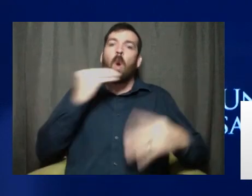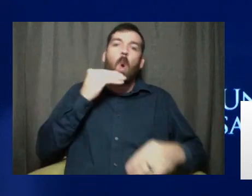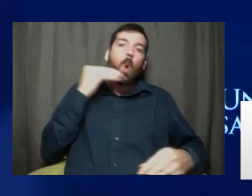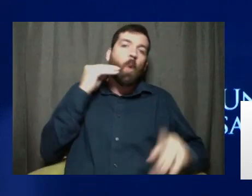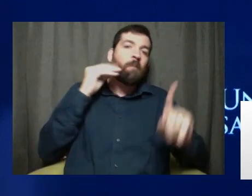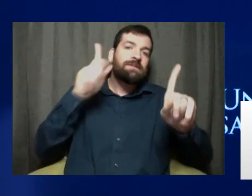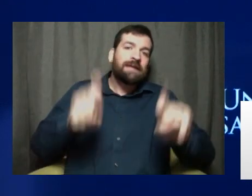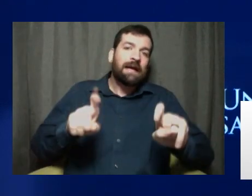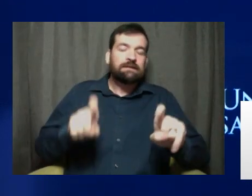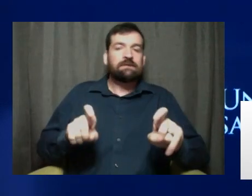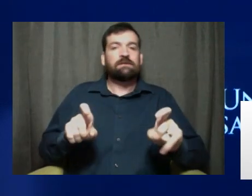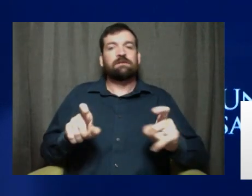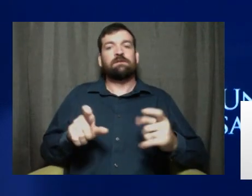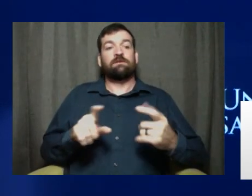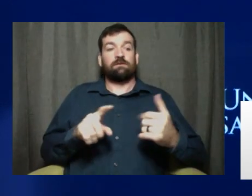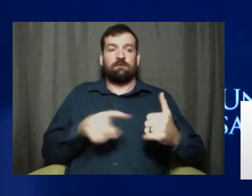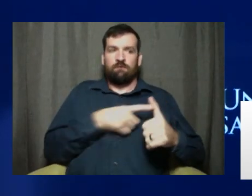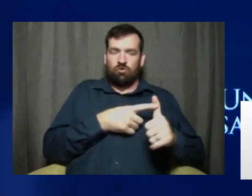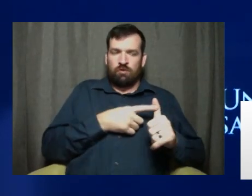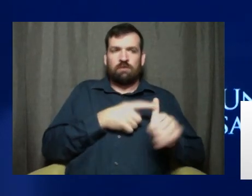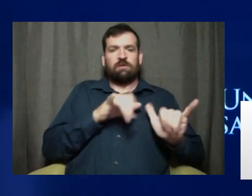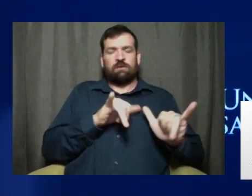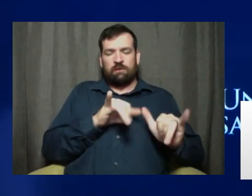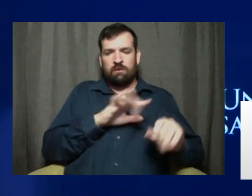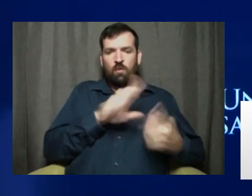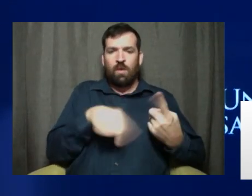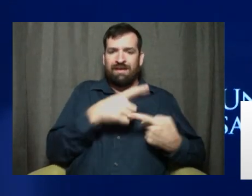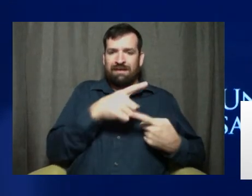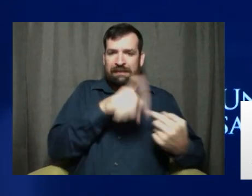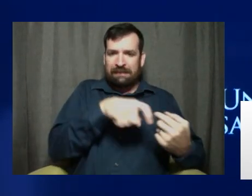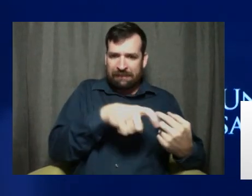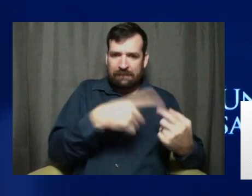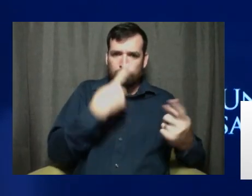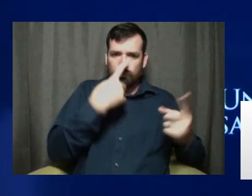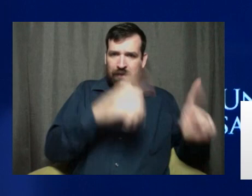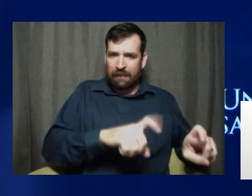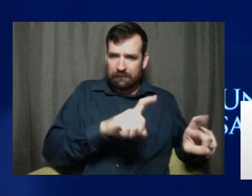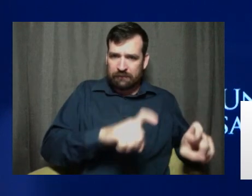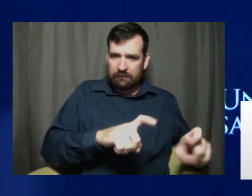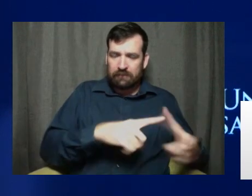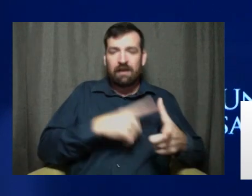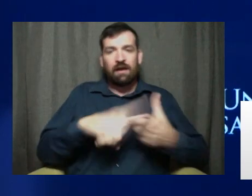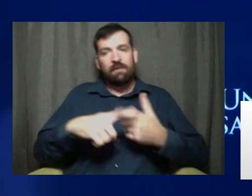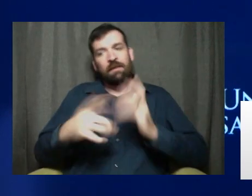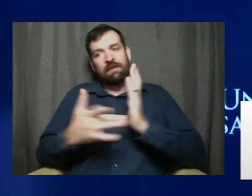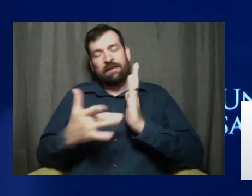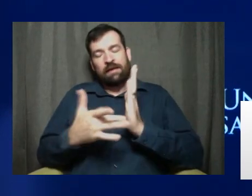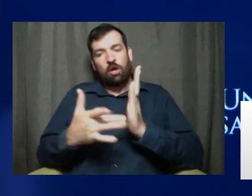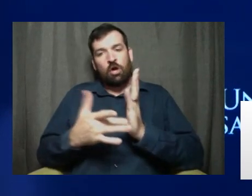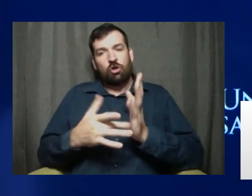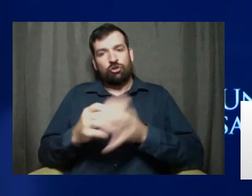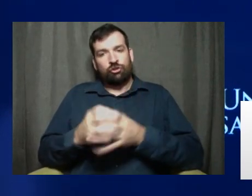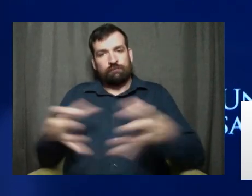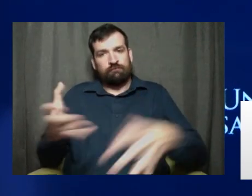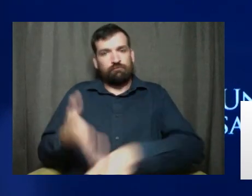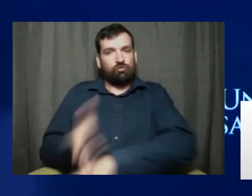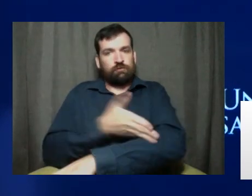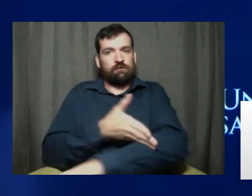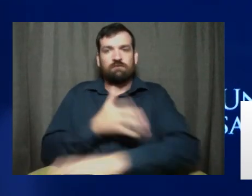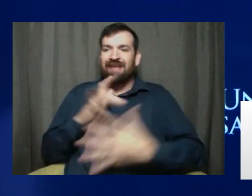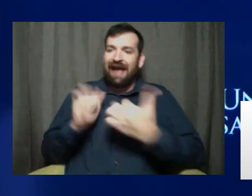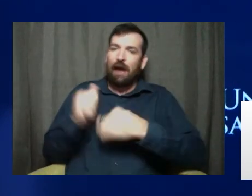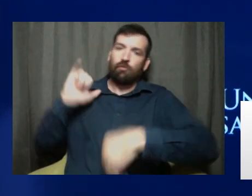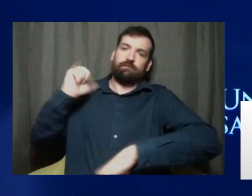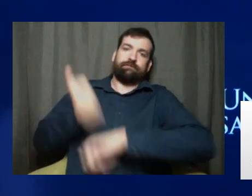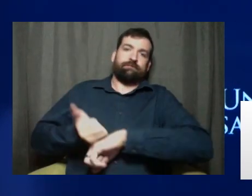does the need for a certain condition meet to be tested, that the technology to test kind of comes into play, and how can you implement any